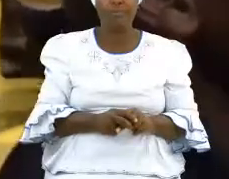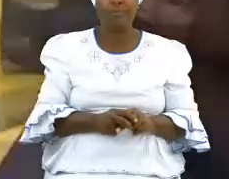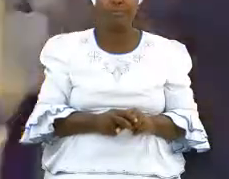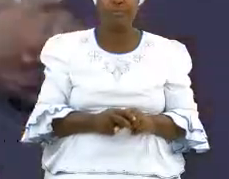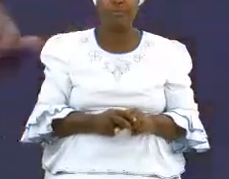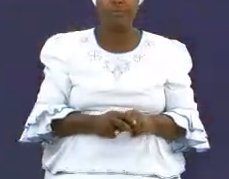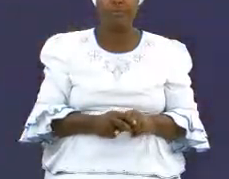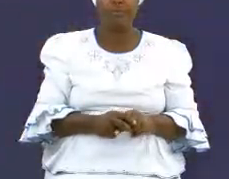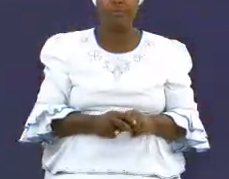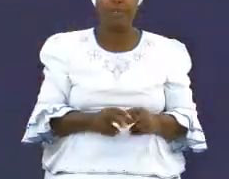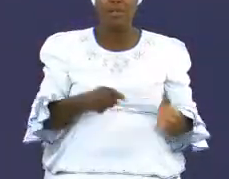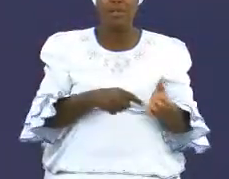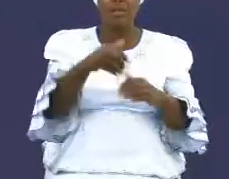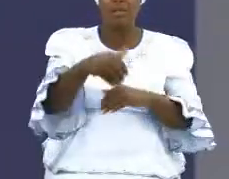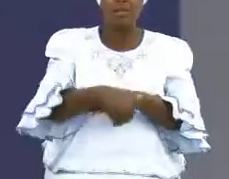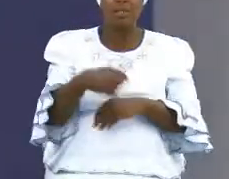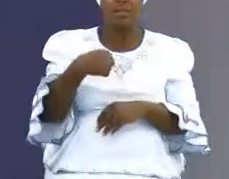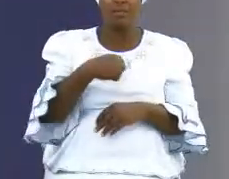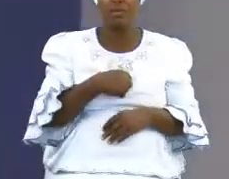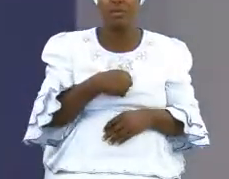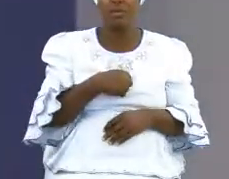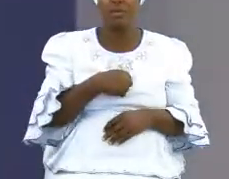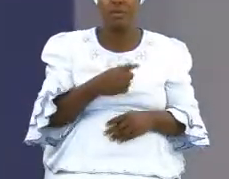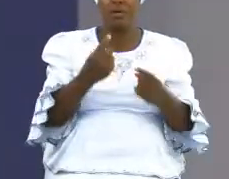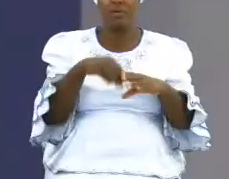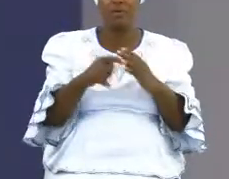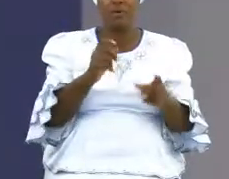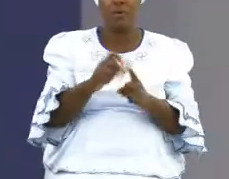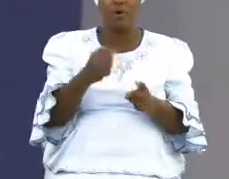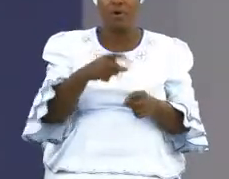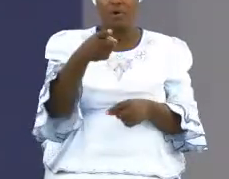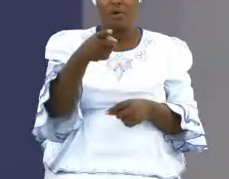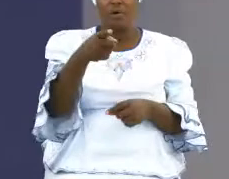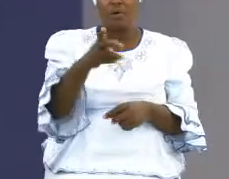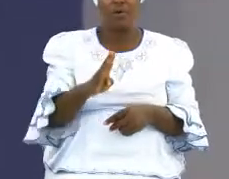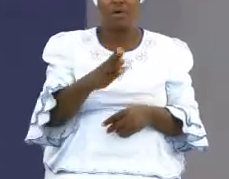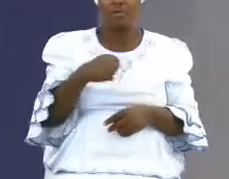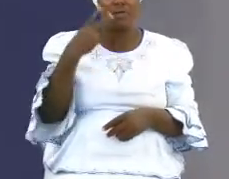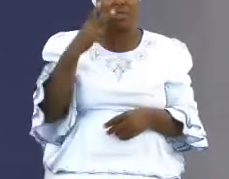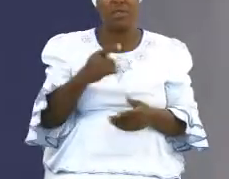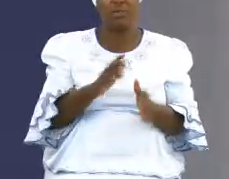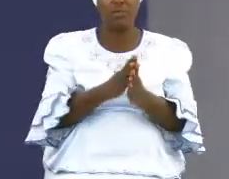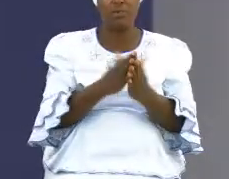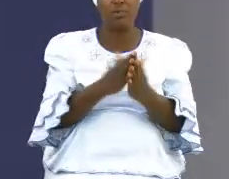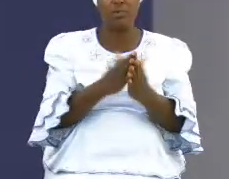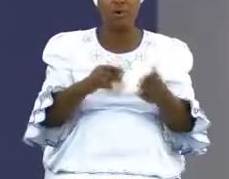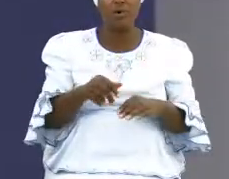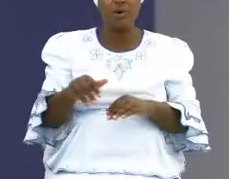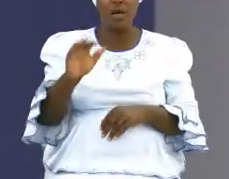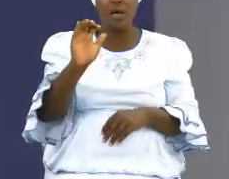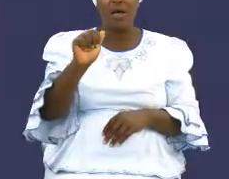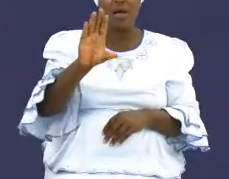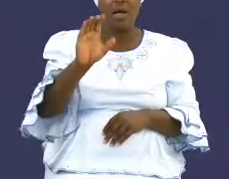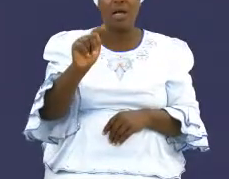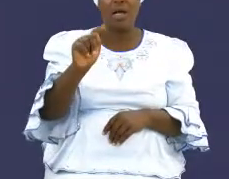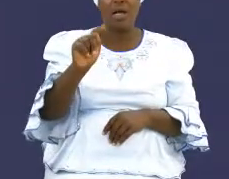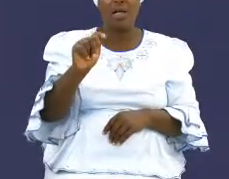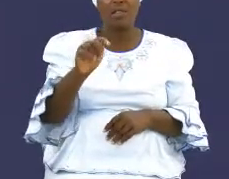Tonight we're coming to the word of God, and we're looking at Acts chapter 14, verse